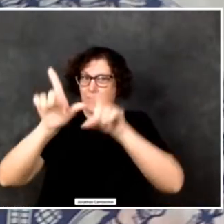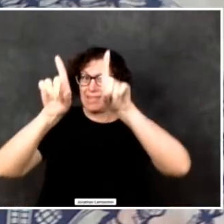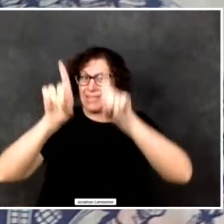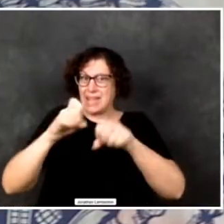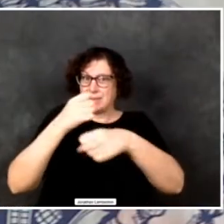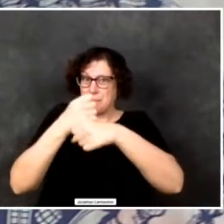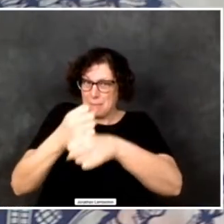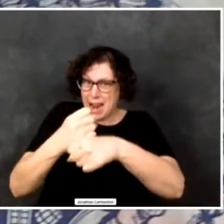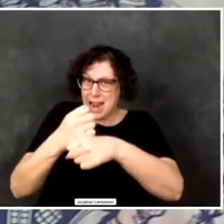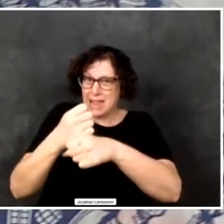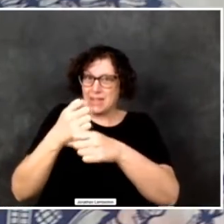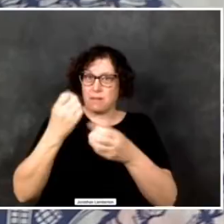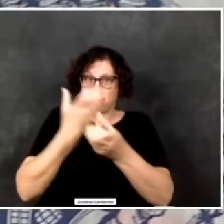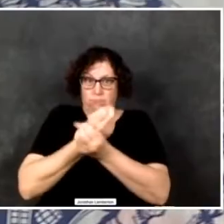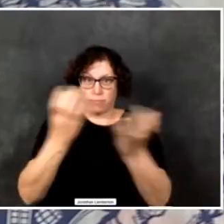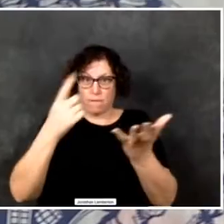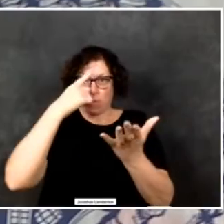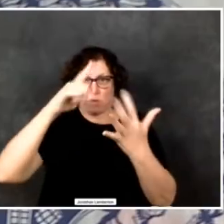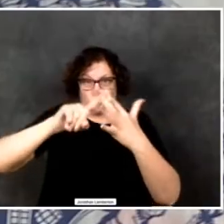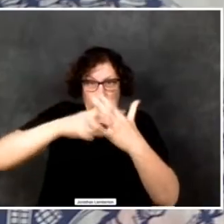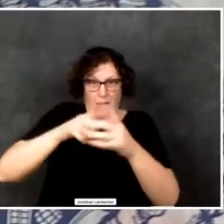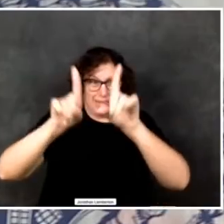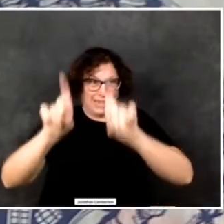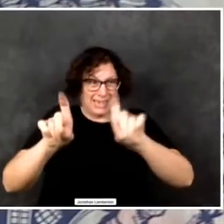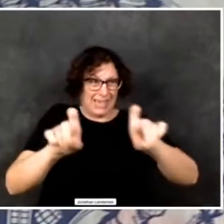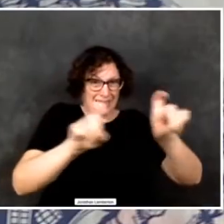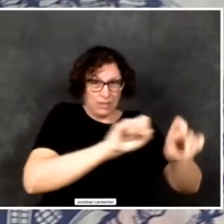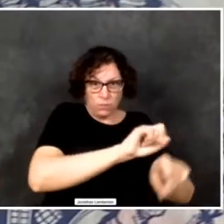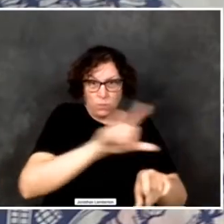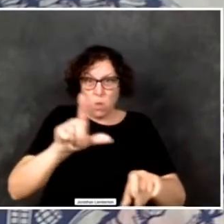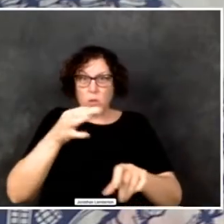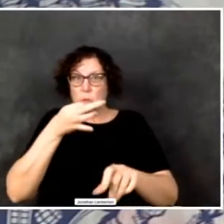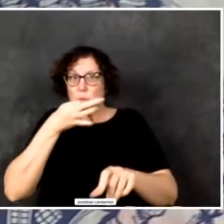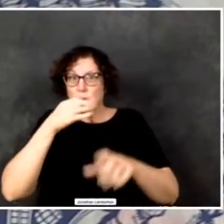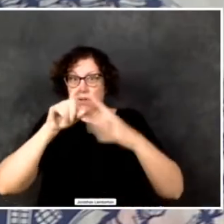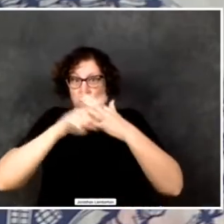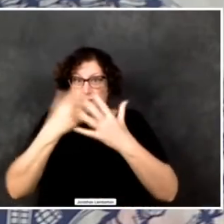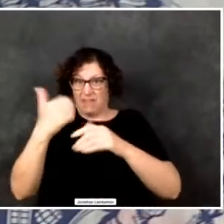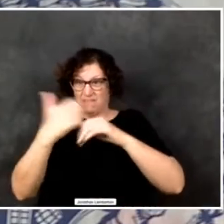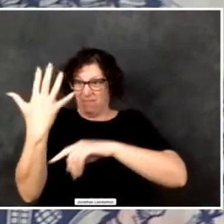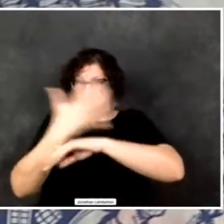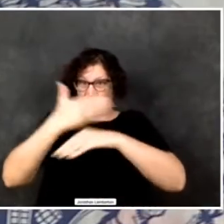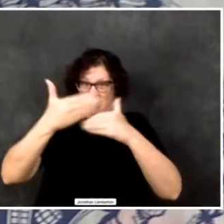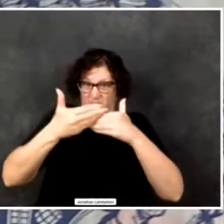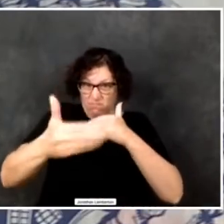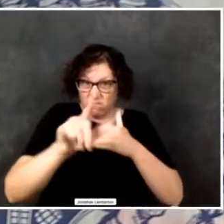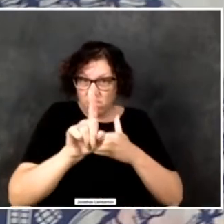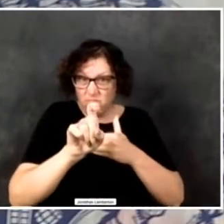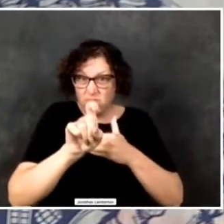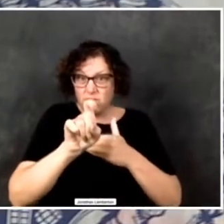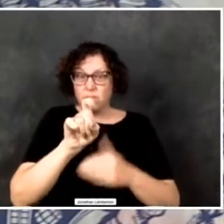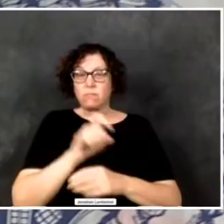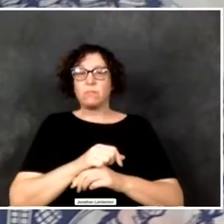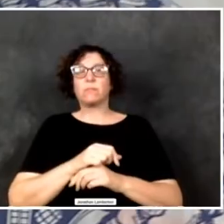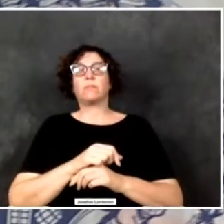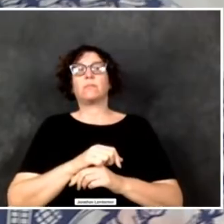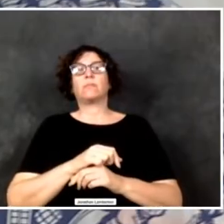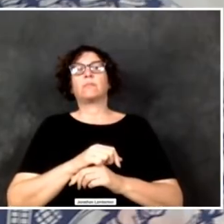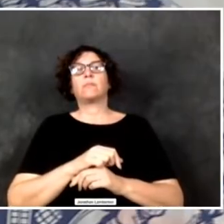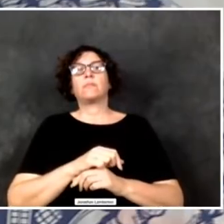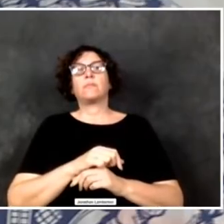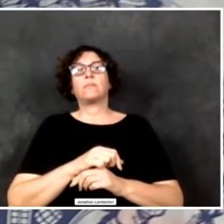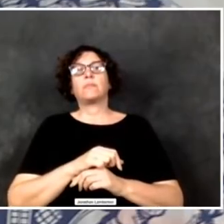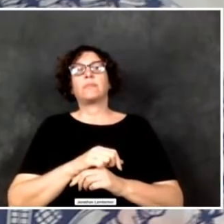communities, essentially in 5 days? Well, again, Deborah Lee, we want to, if we can get the testing